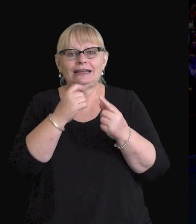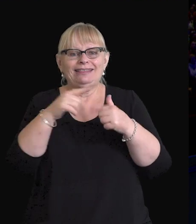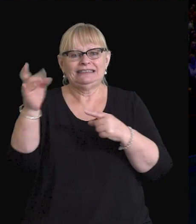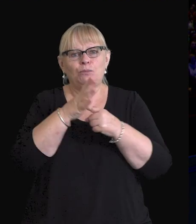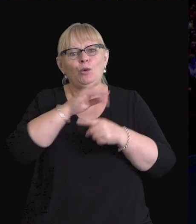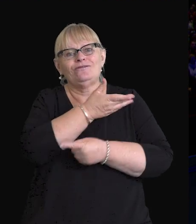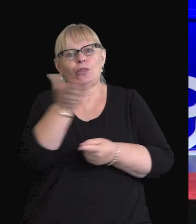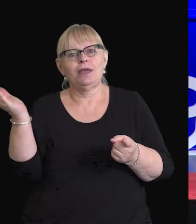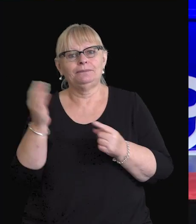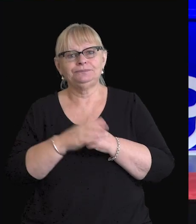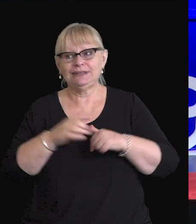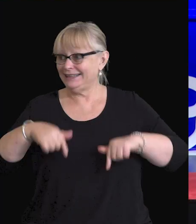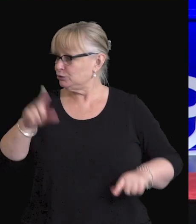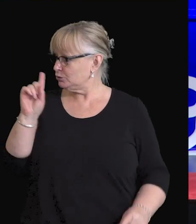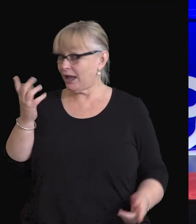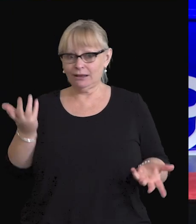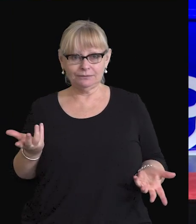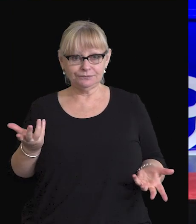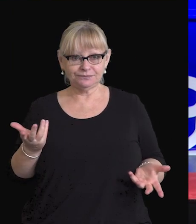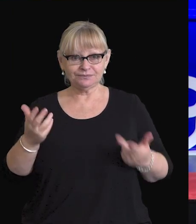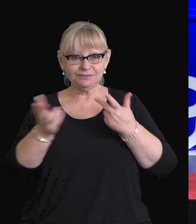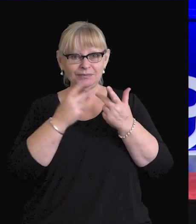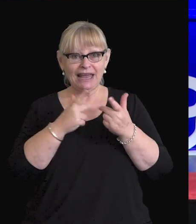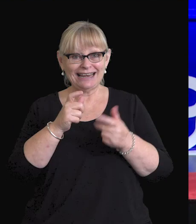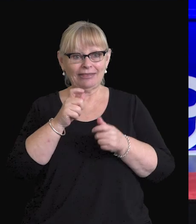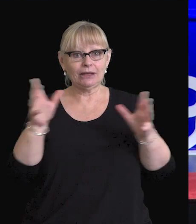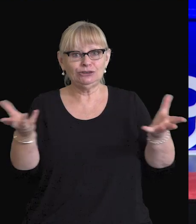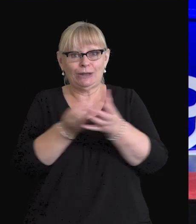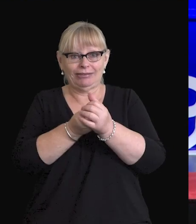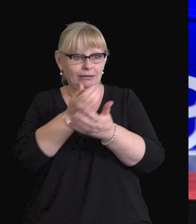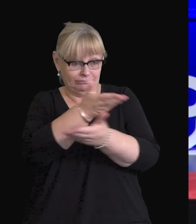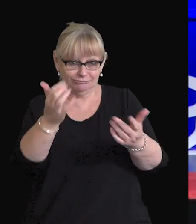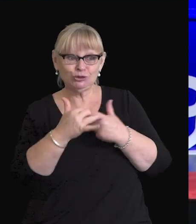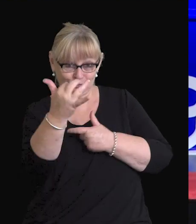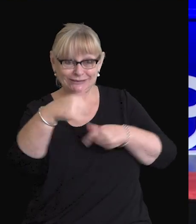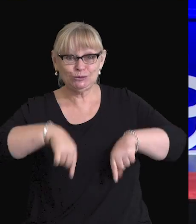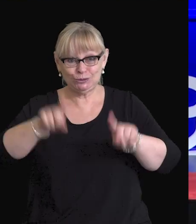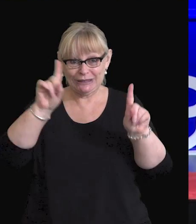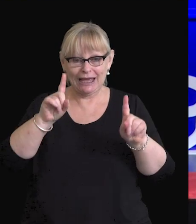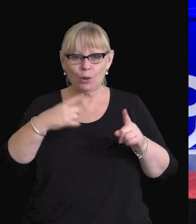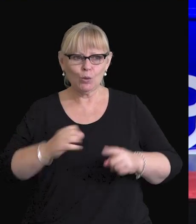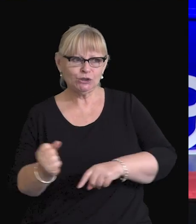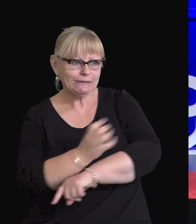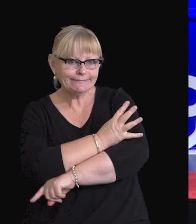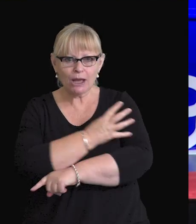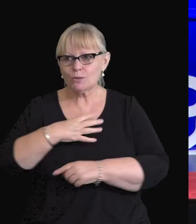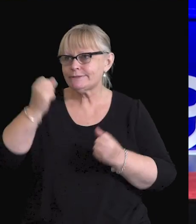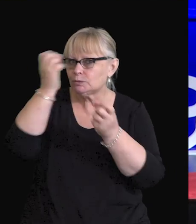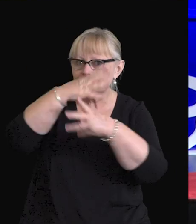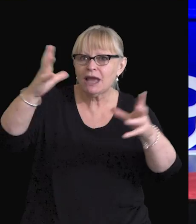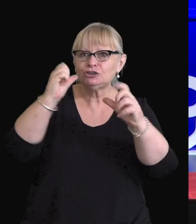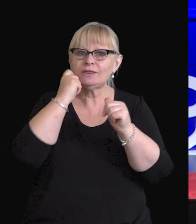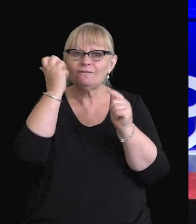state. And here we are today, another citizen assembly. We're here to be inspired. We want to imagine our